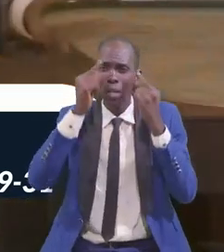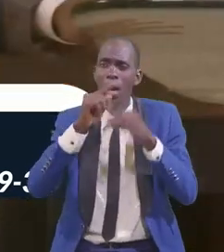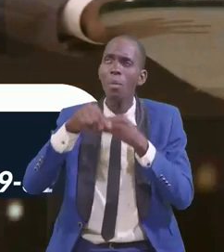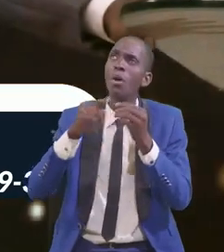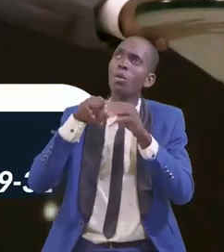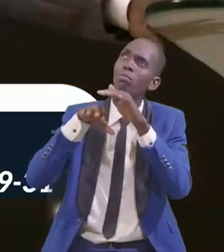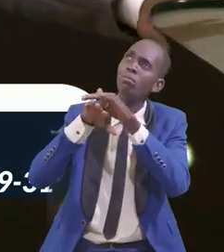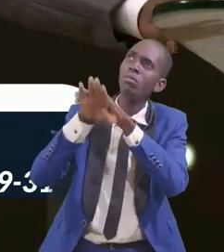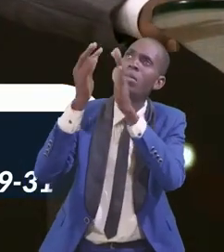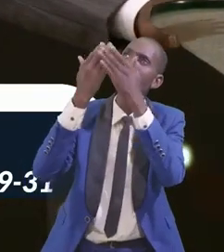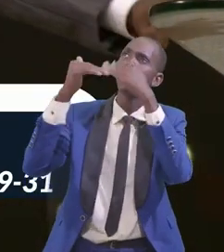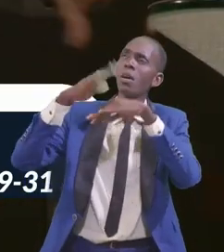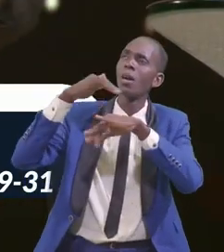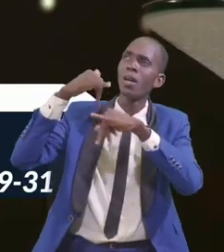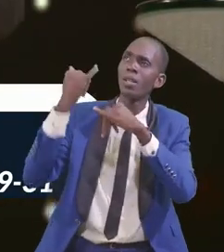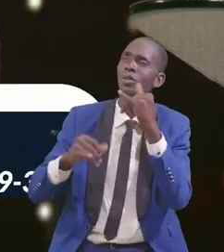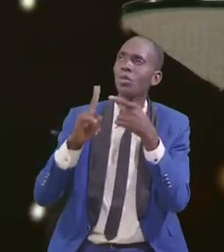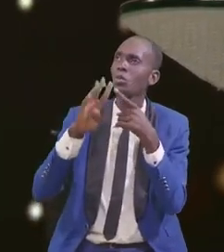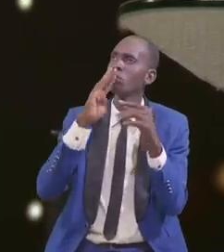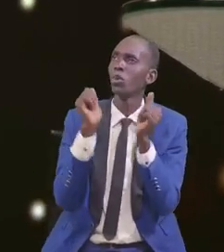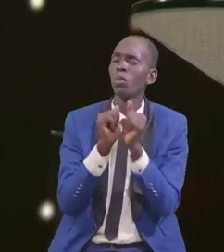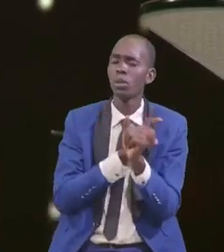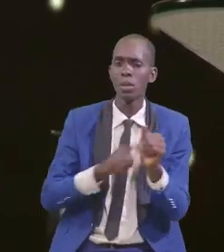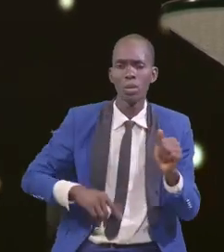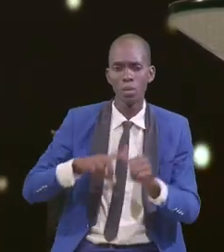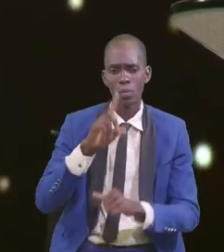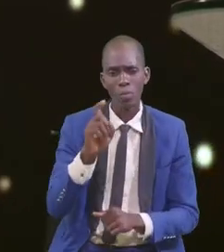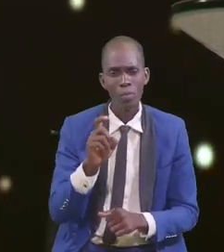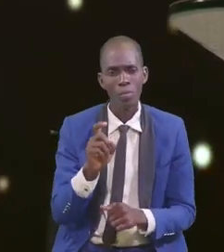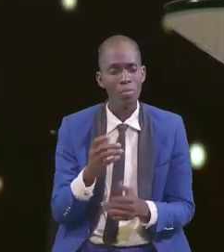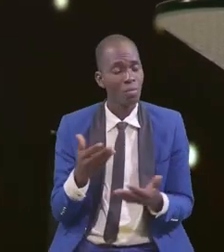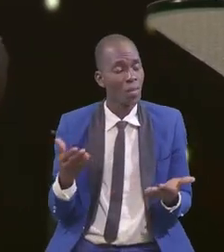great beyond to be with the Lord when he dies. He says,